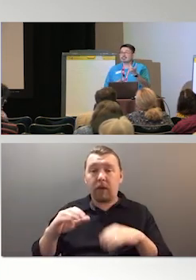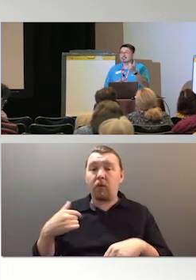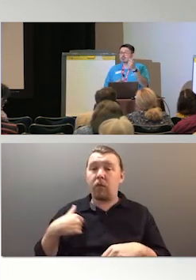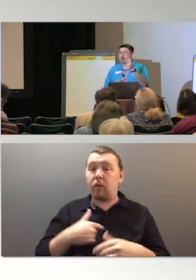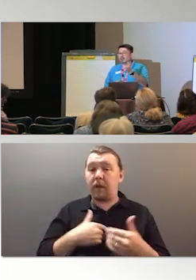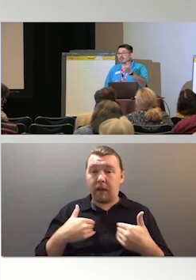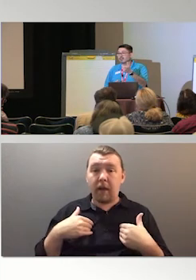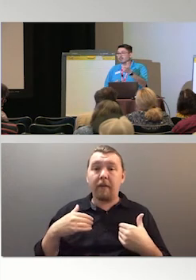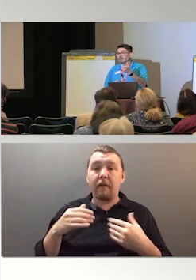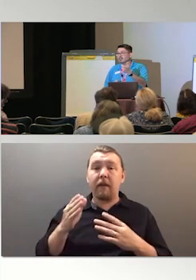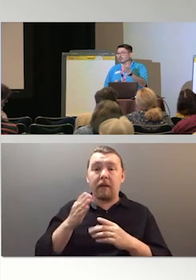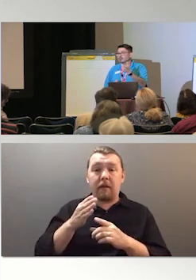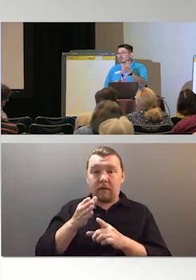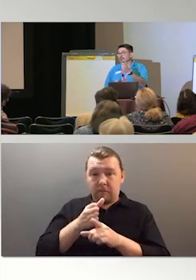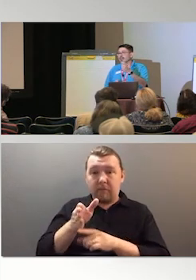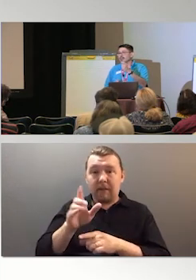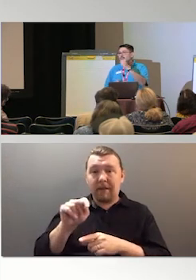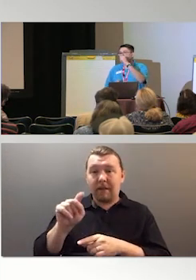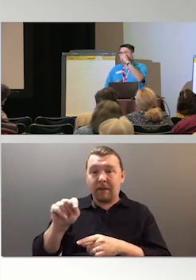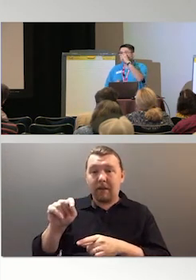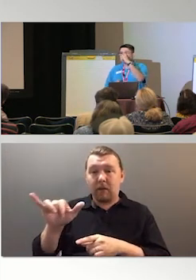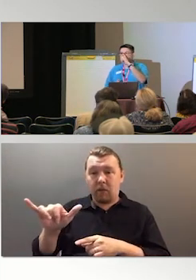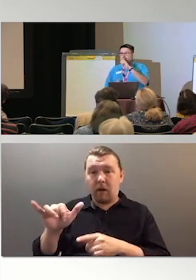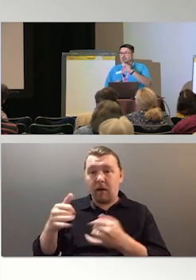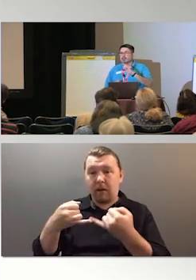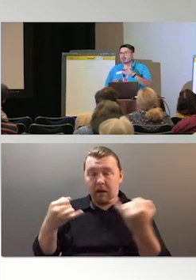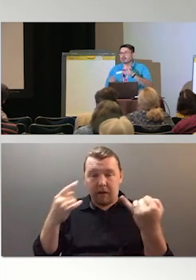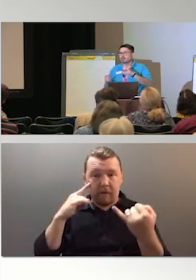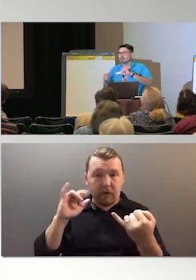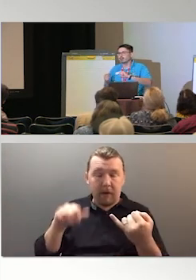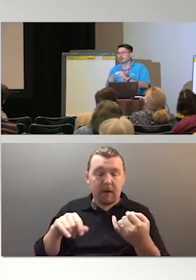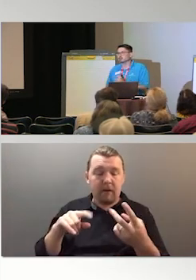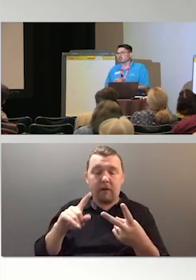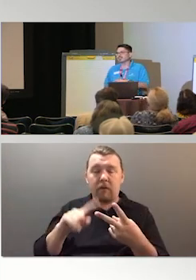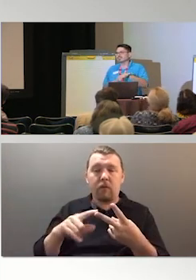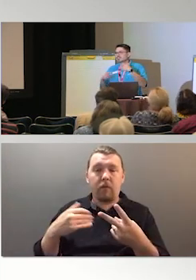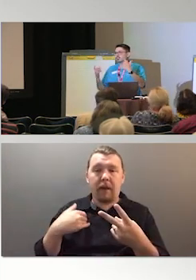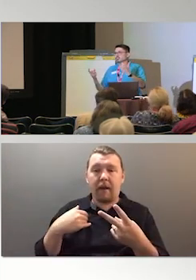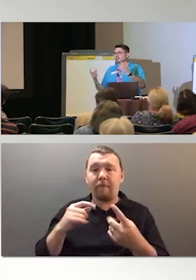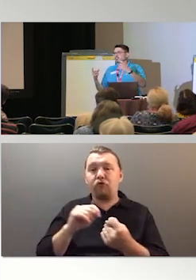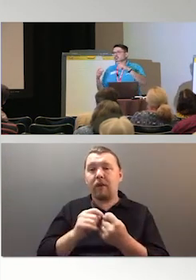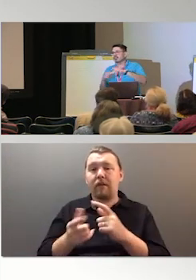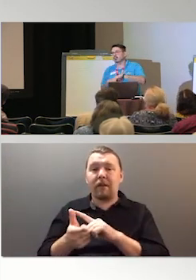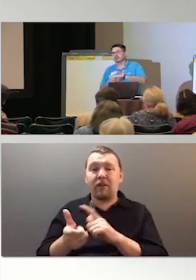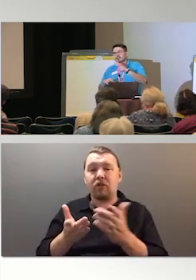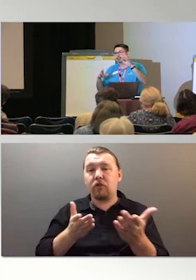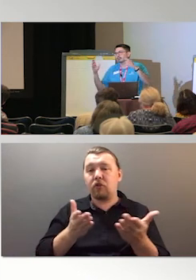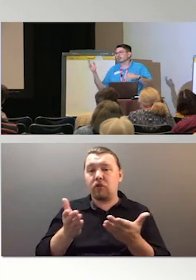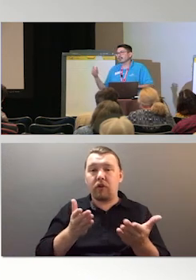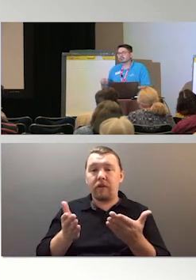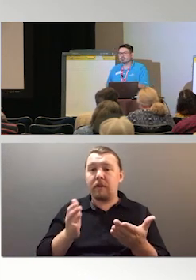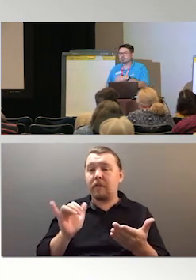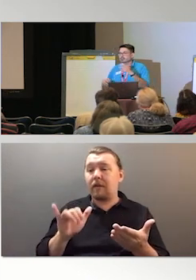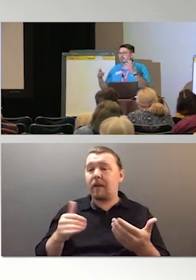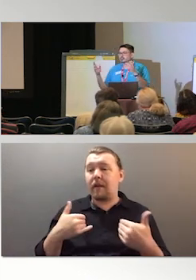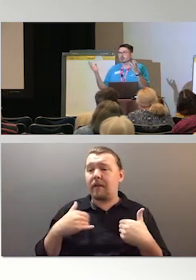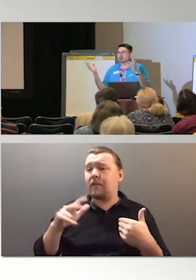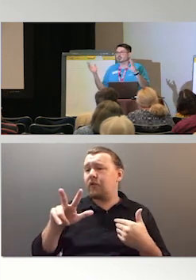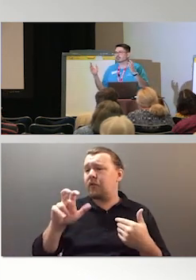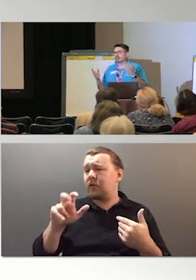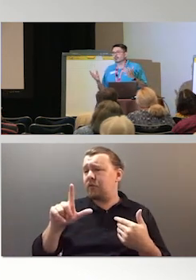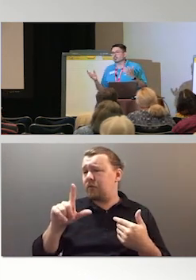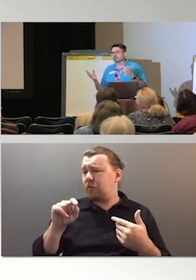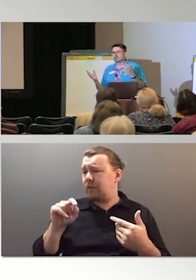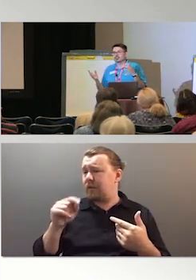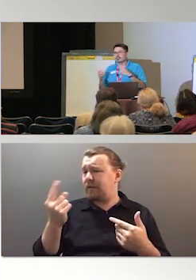dedicated TTY line for that. We also have a translation service that has